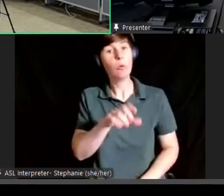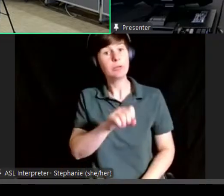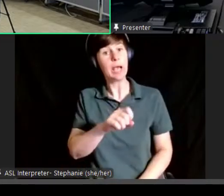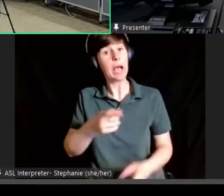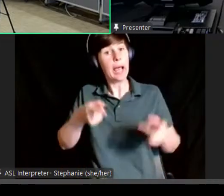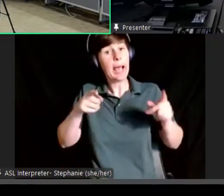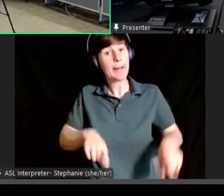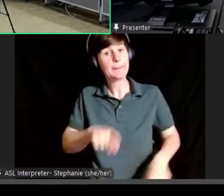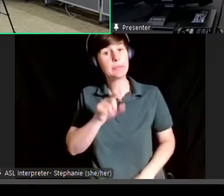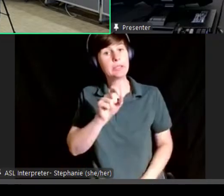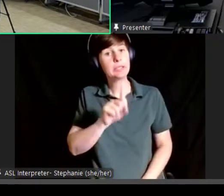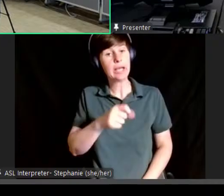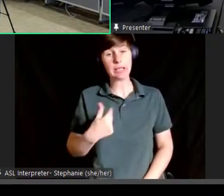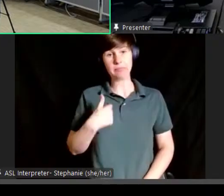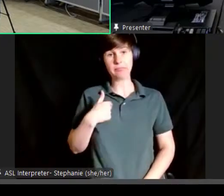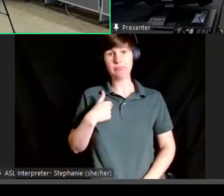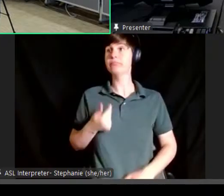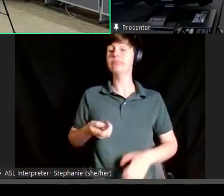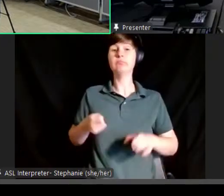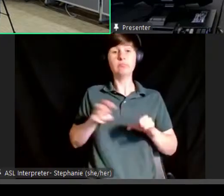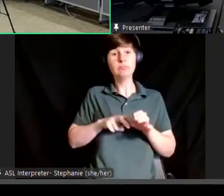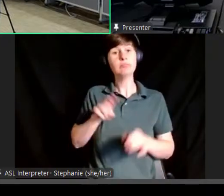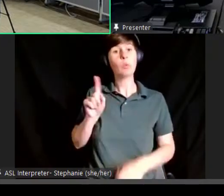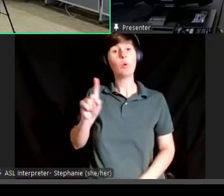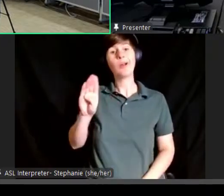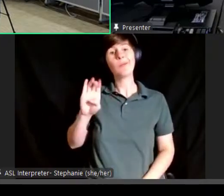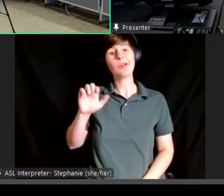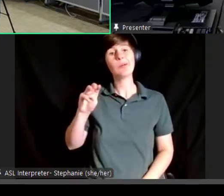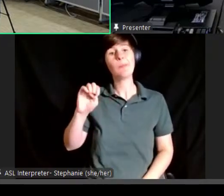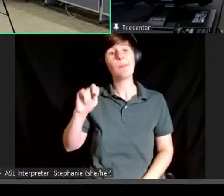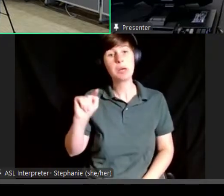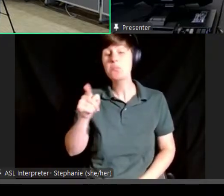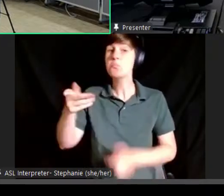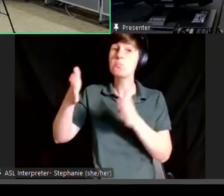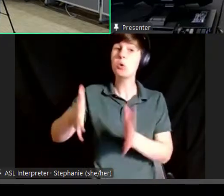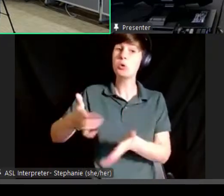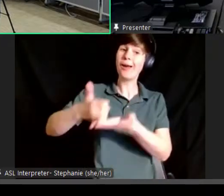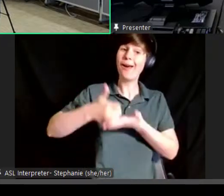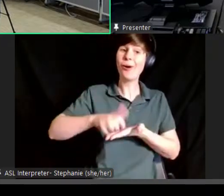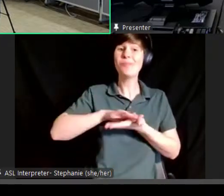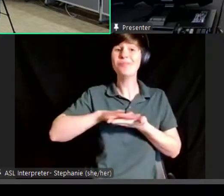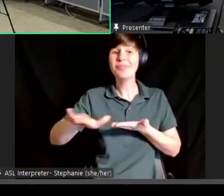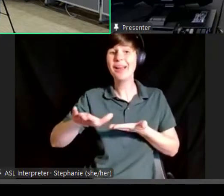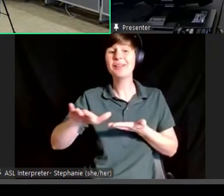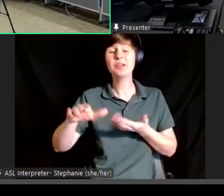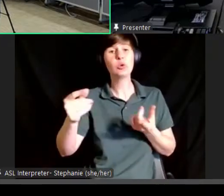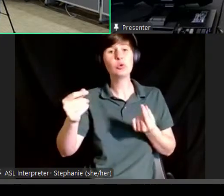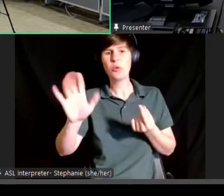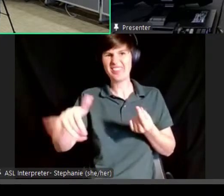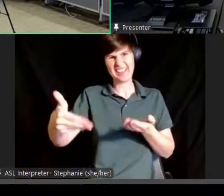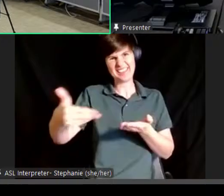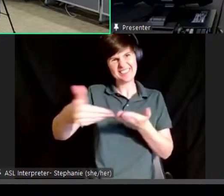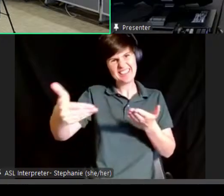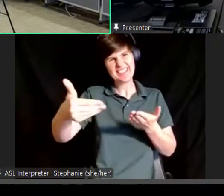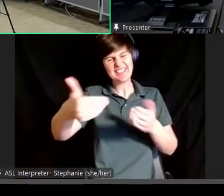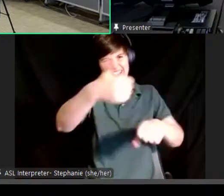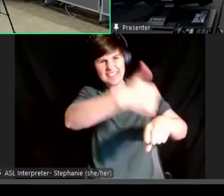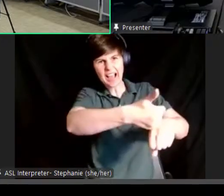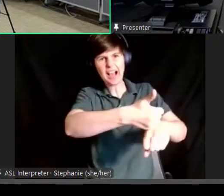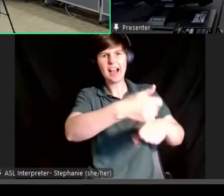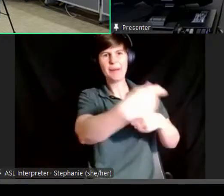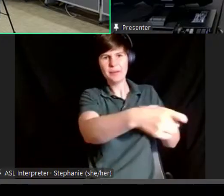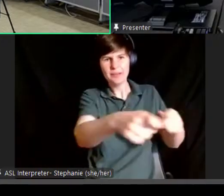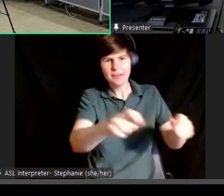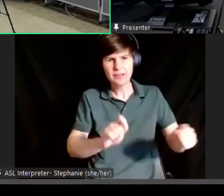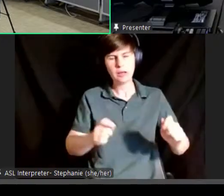me. I got on the train at Belmont, and the person was very nice. They put the little thing out and strapped me in and everything